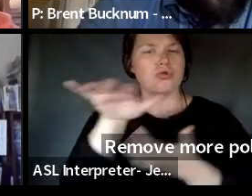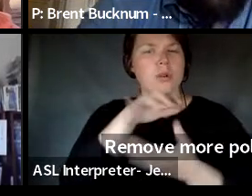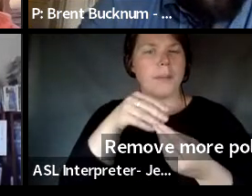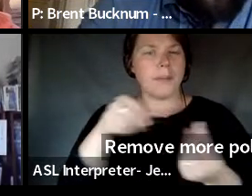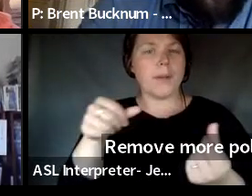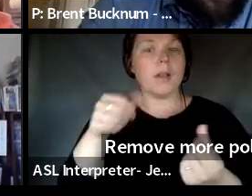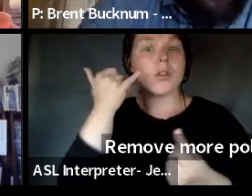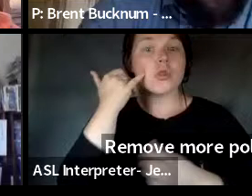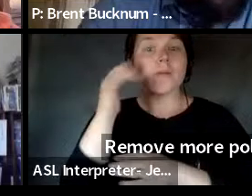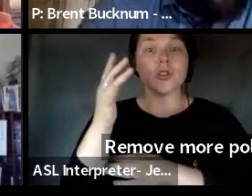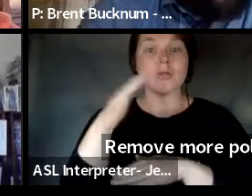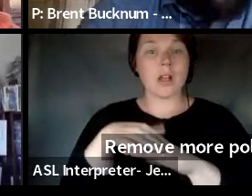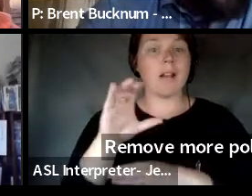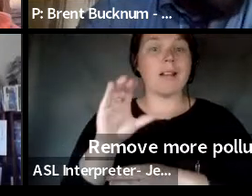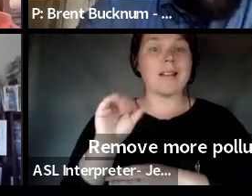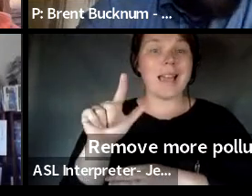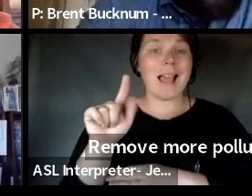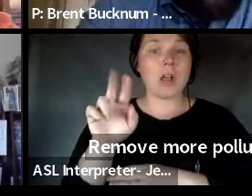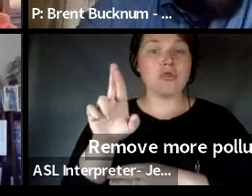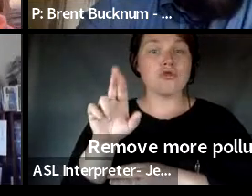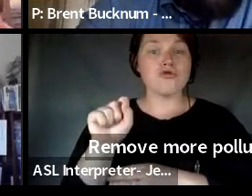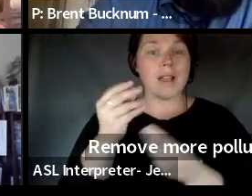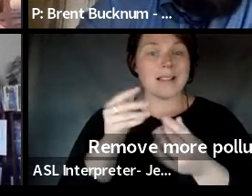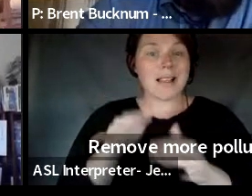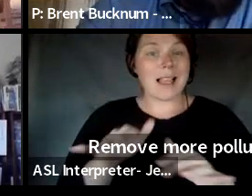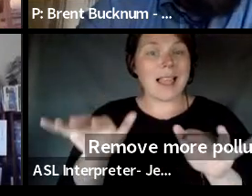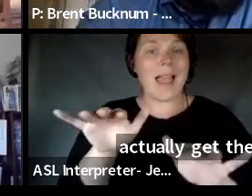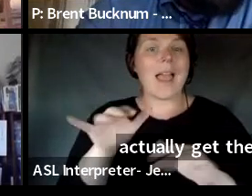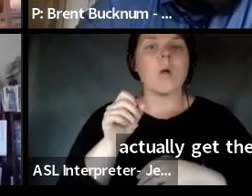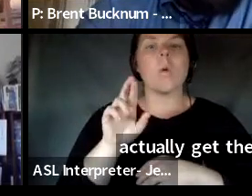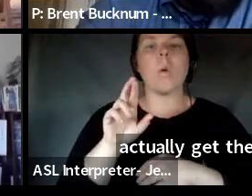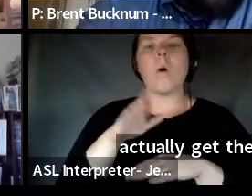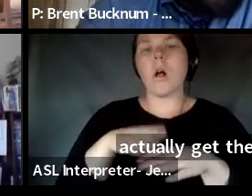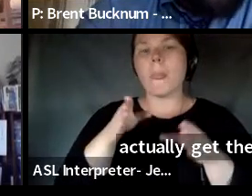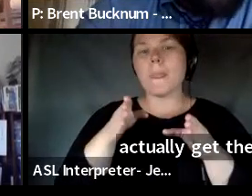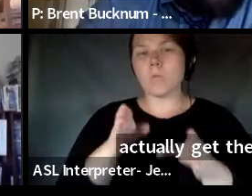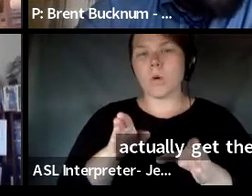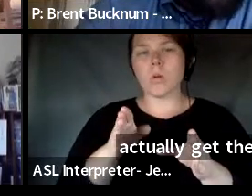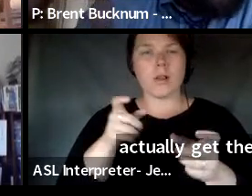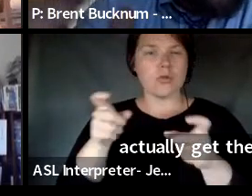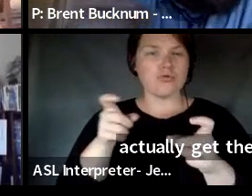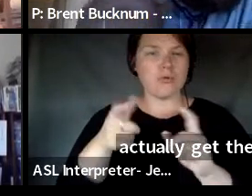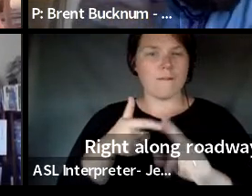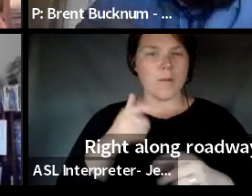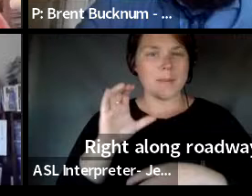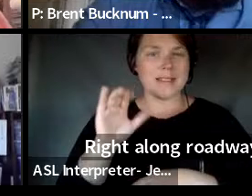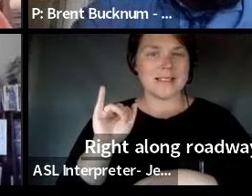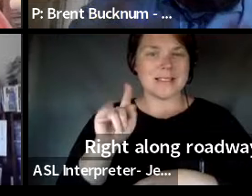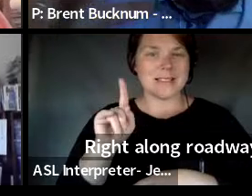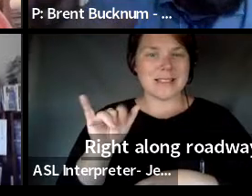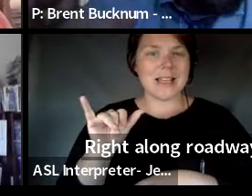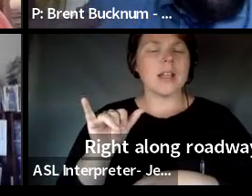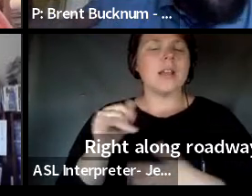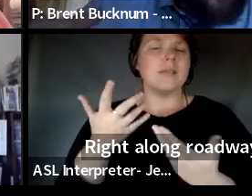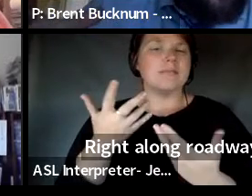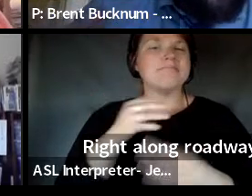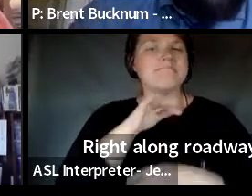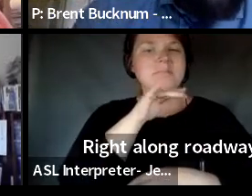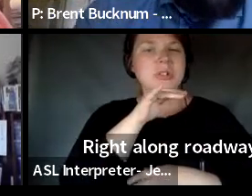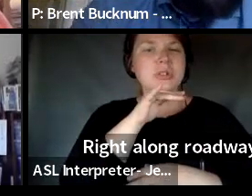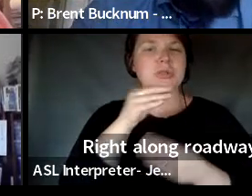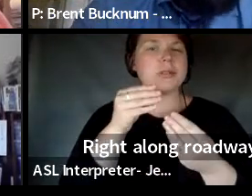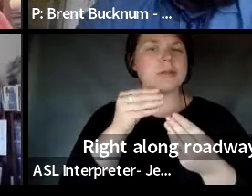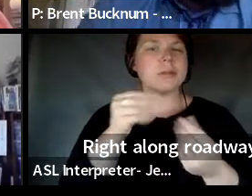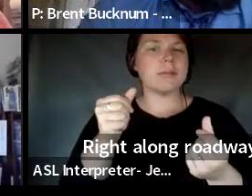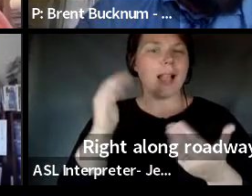onto Caltrans land or right along, roadways that are controlled by the city, the pollution is dissipated less at that point.